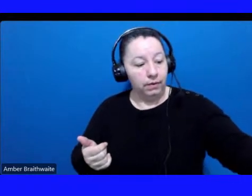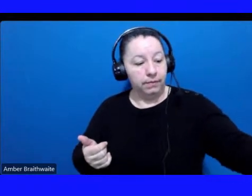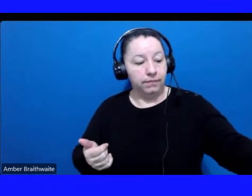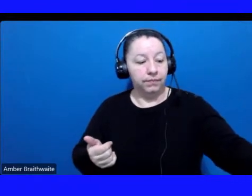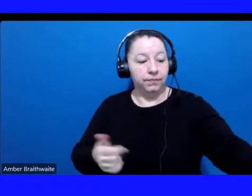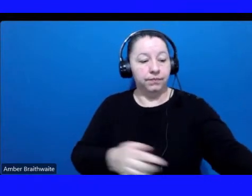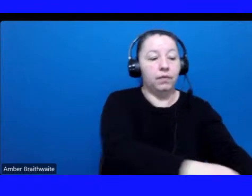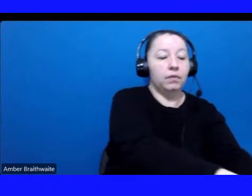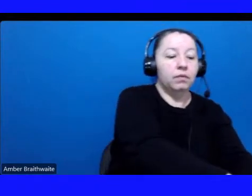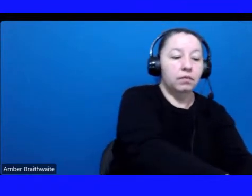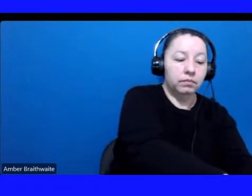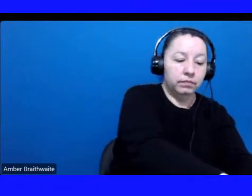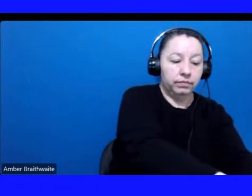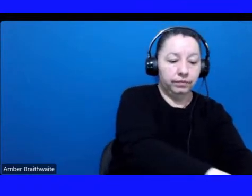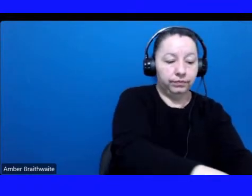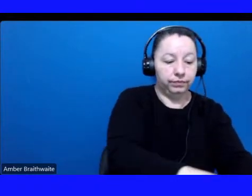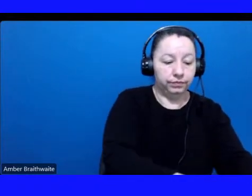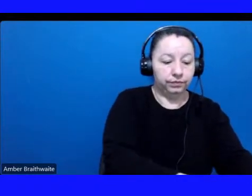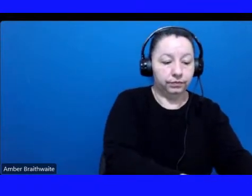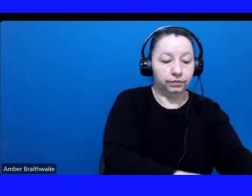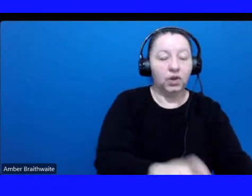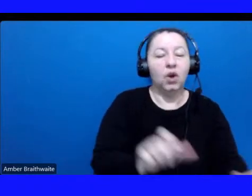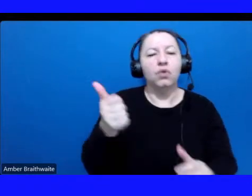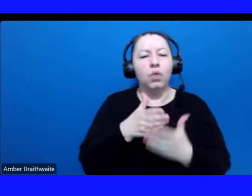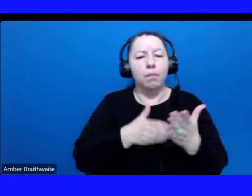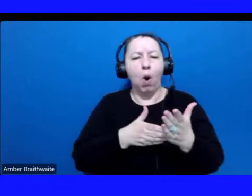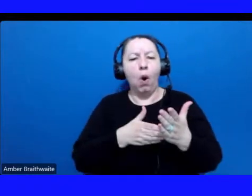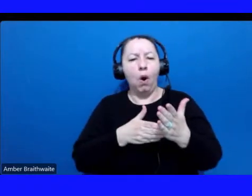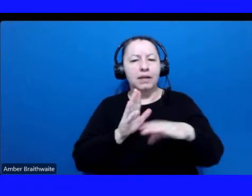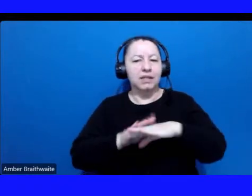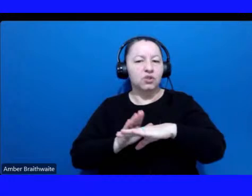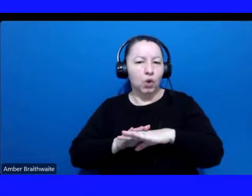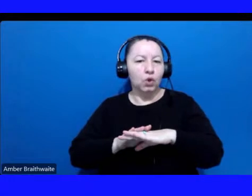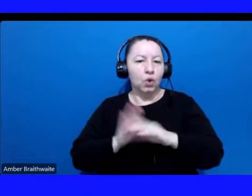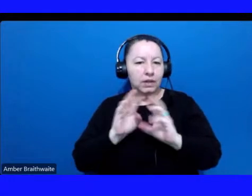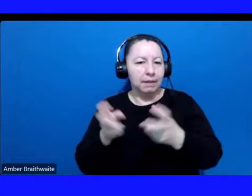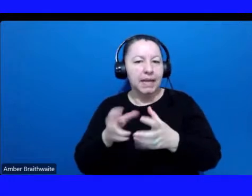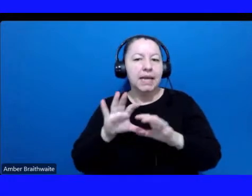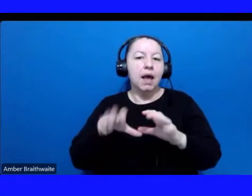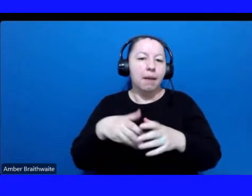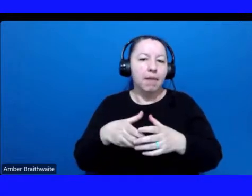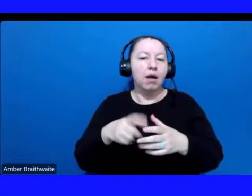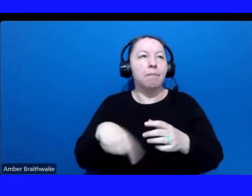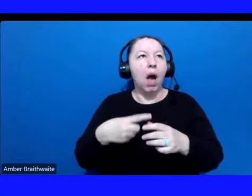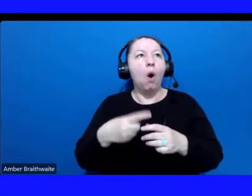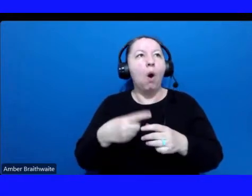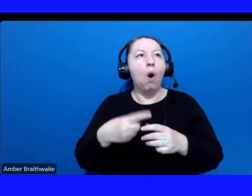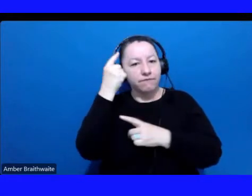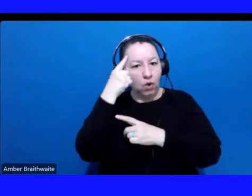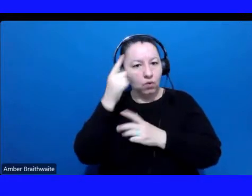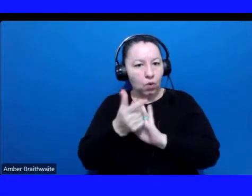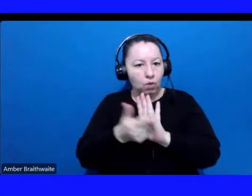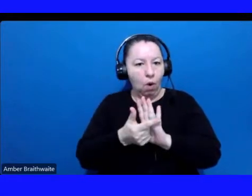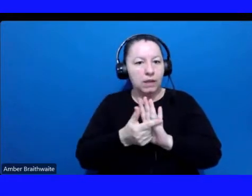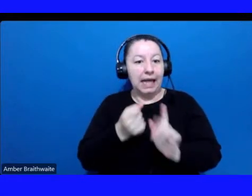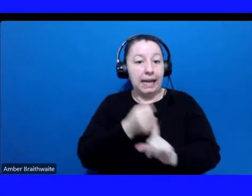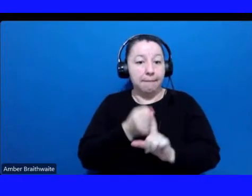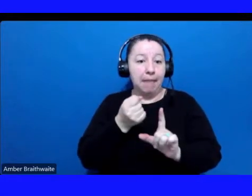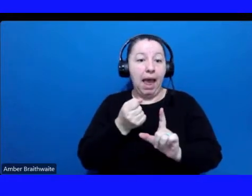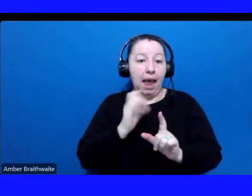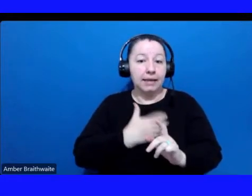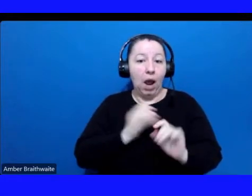it relates to deductibles, co-payments, and other cost-sharing initiatives. The first iteration of